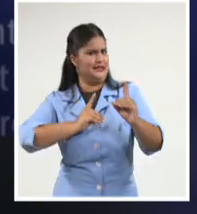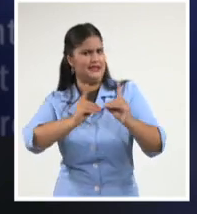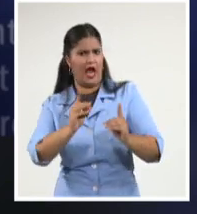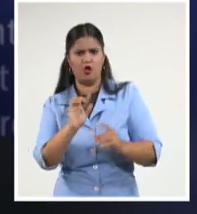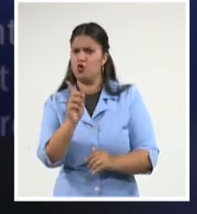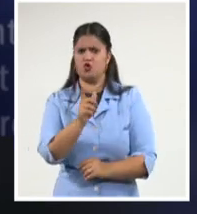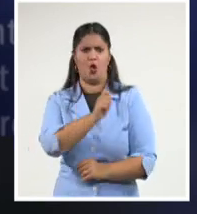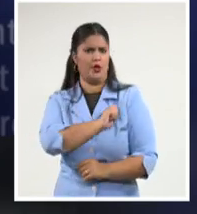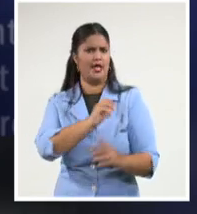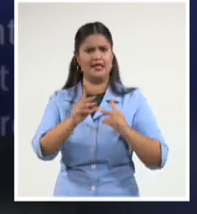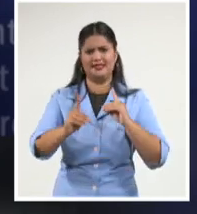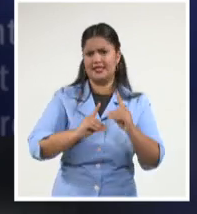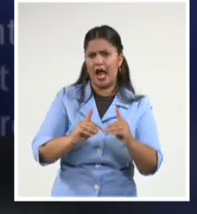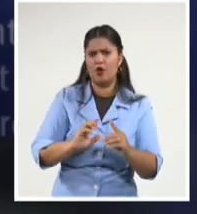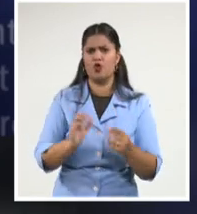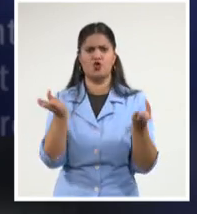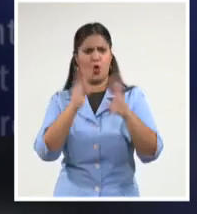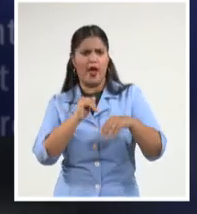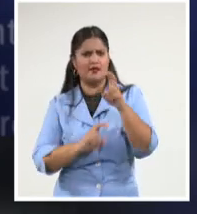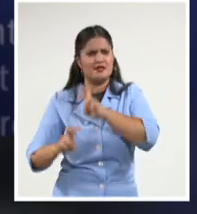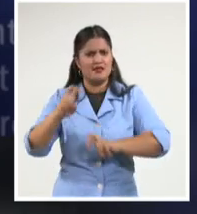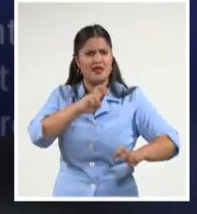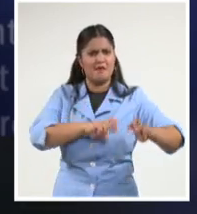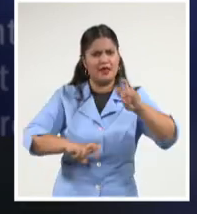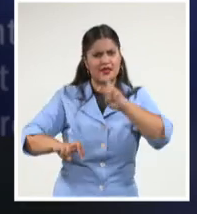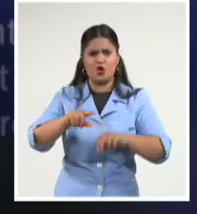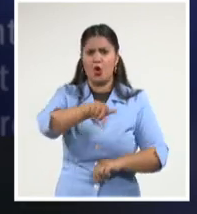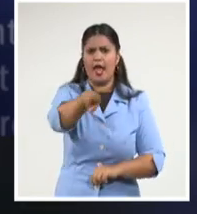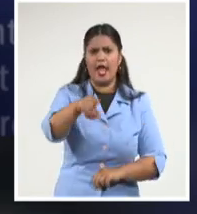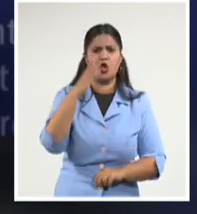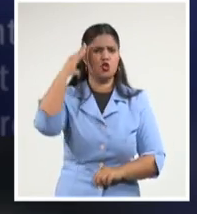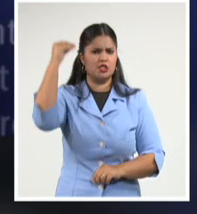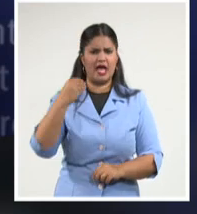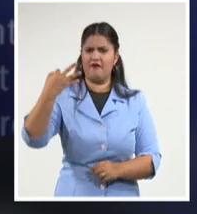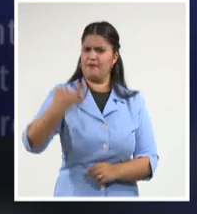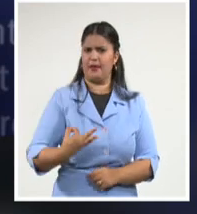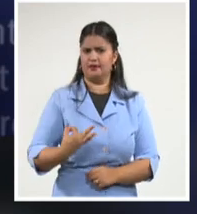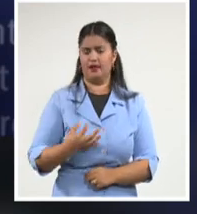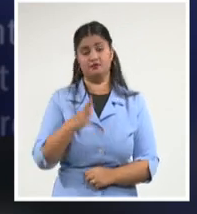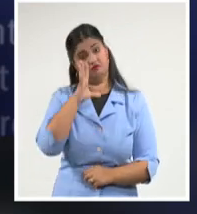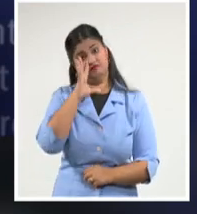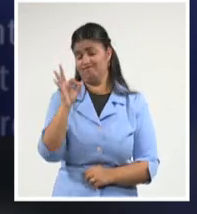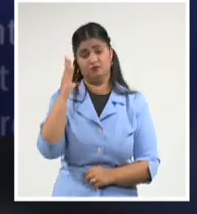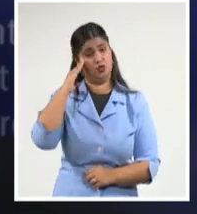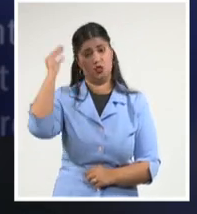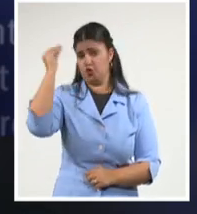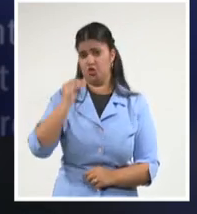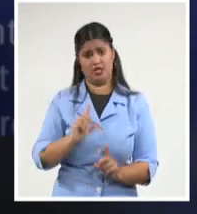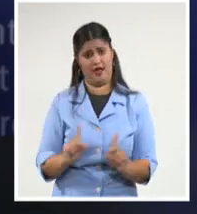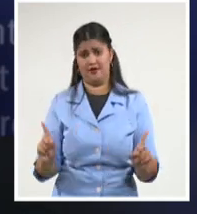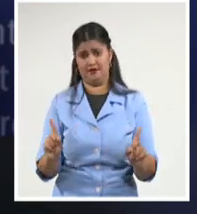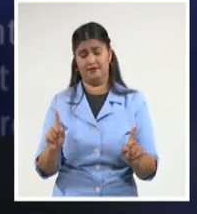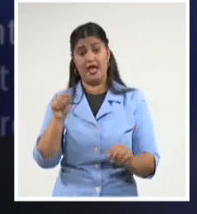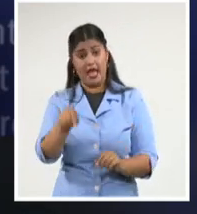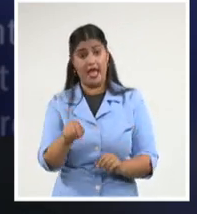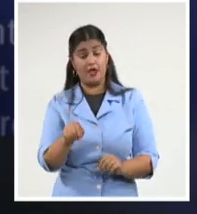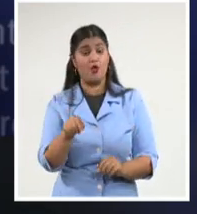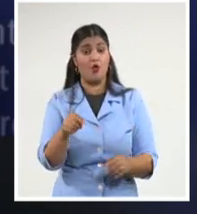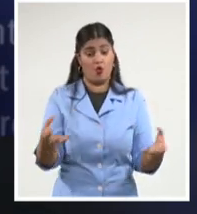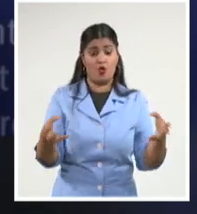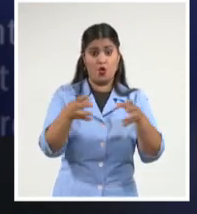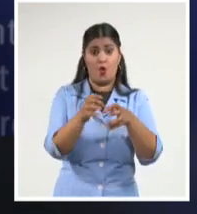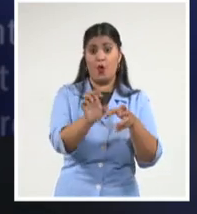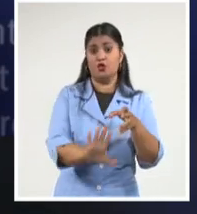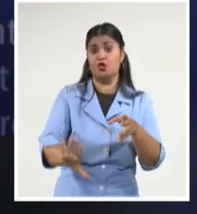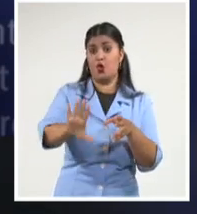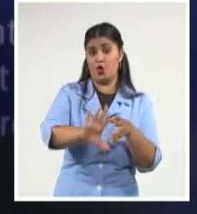on disinformation. With this new anti-Cuban maneuver, part of the European Parliament joins the